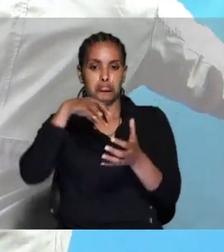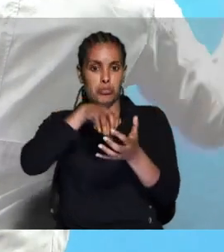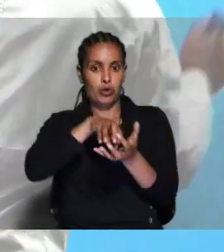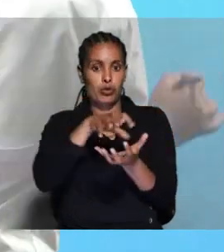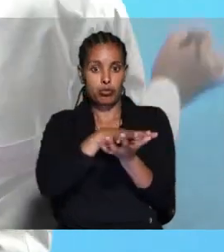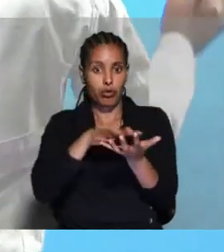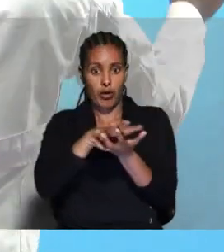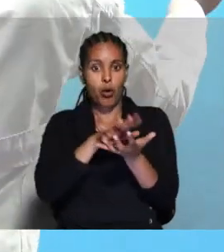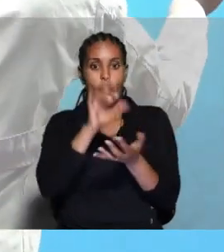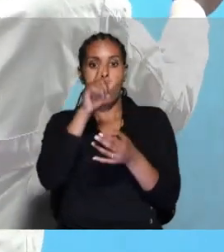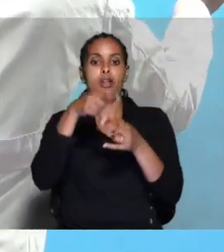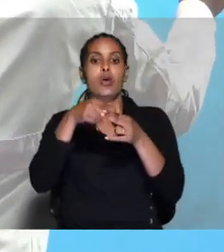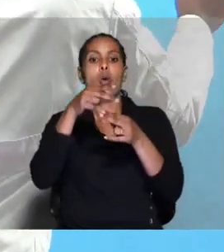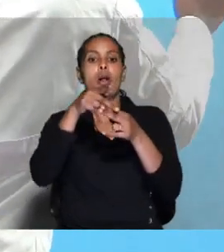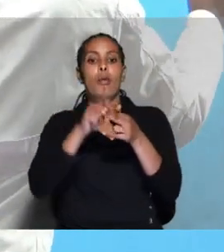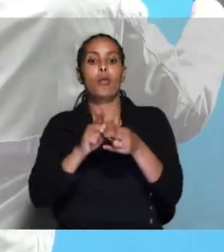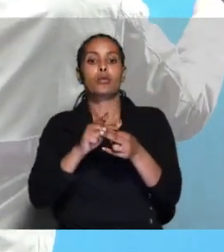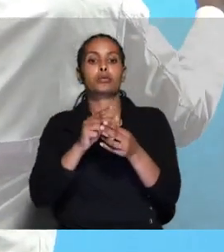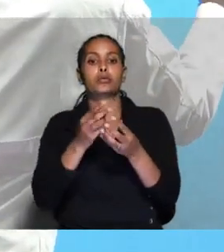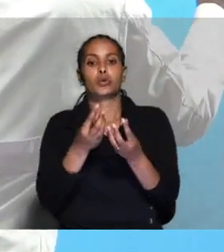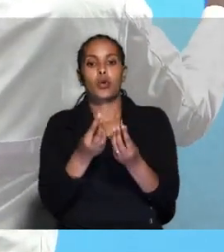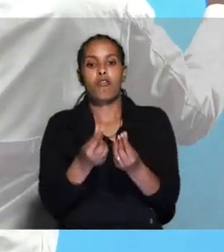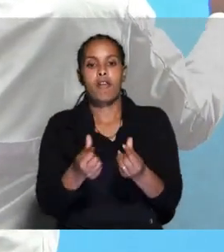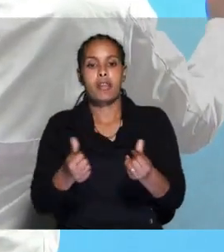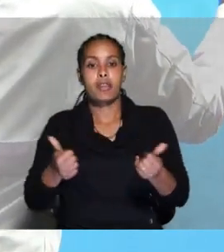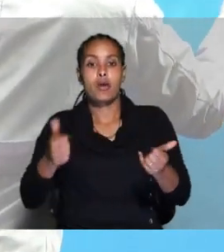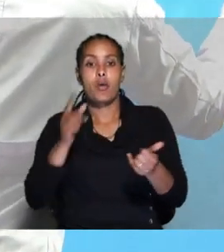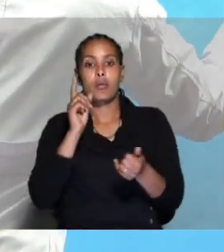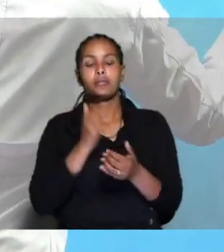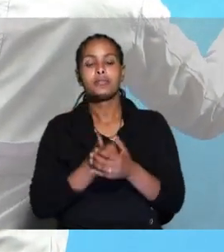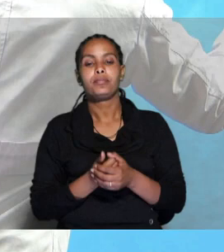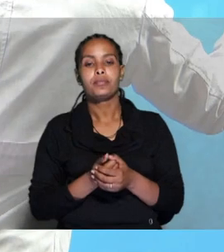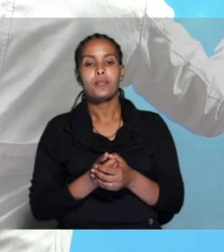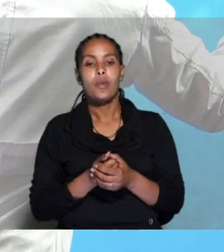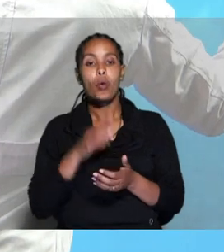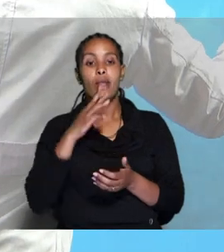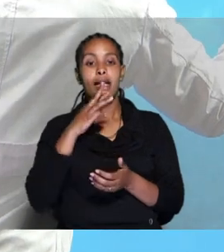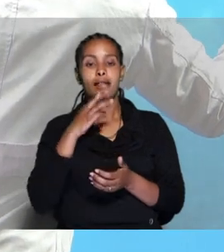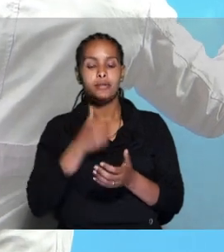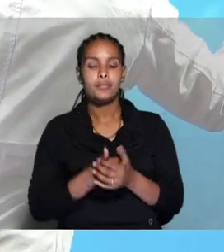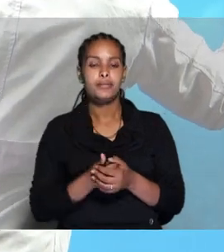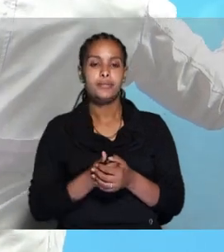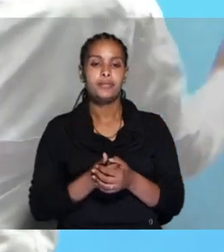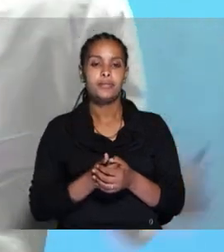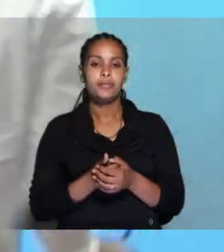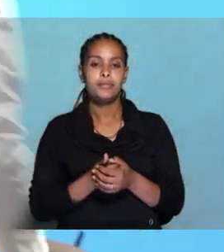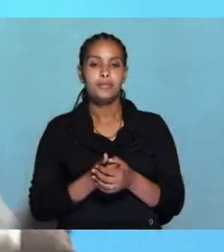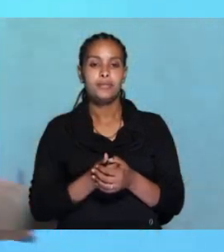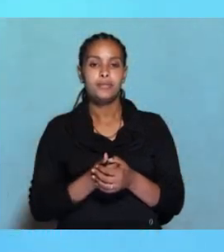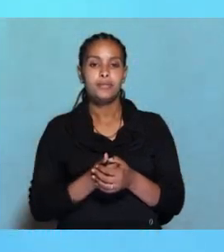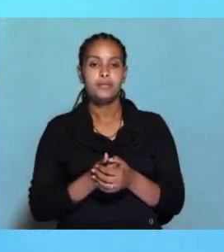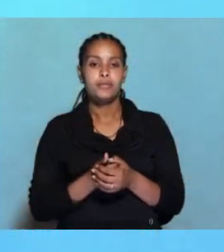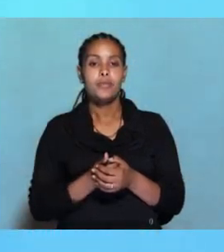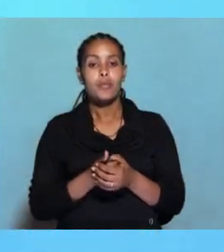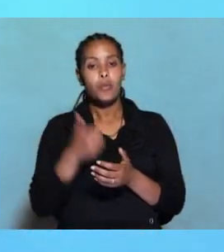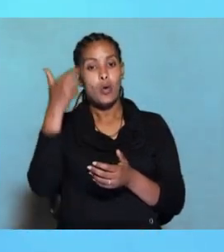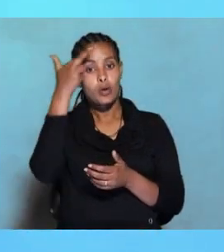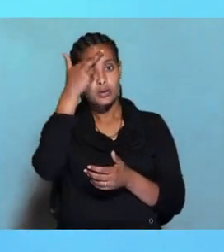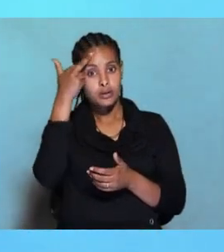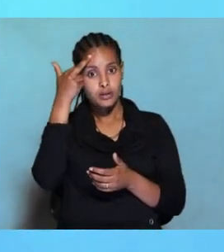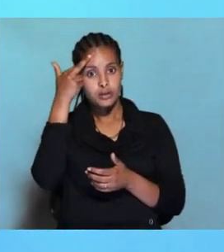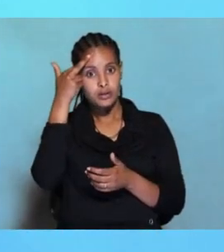dissolved in 1 kilogram of solvent, 1 kg of water. 1 kg of water.